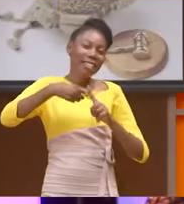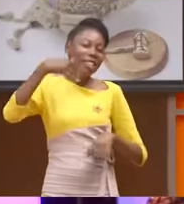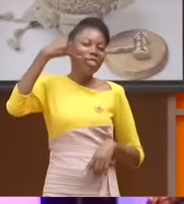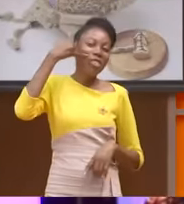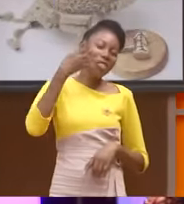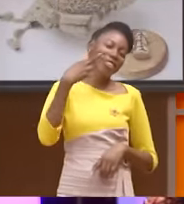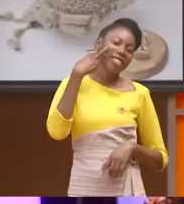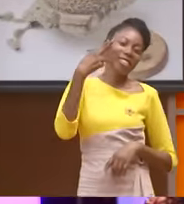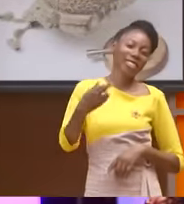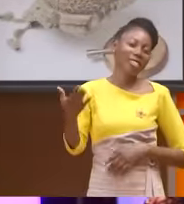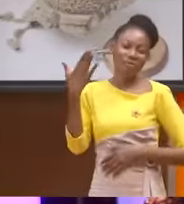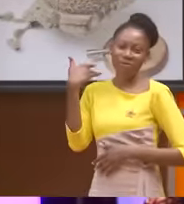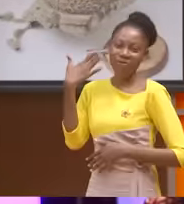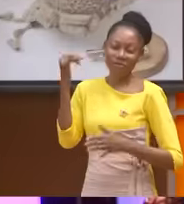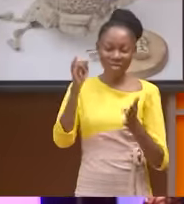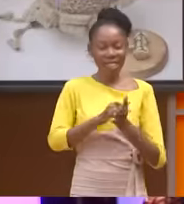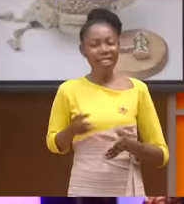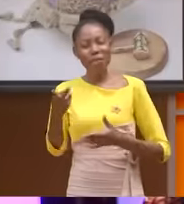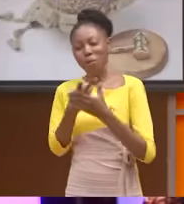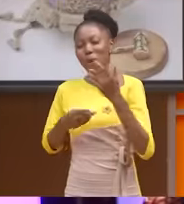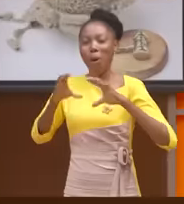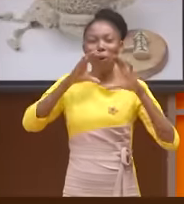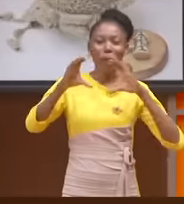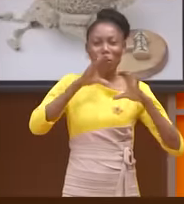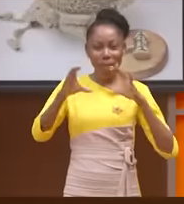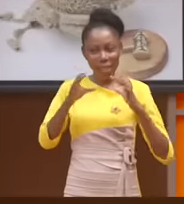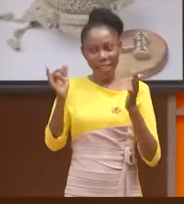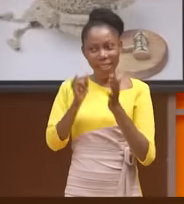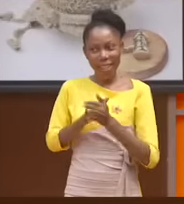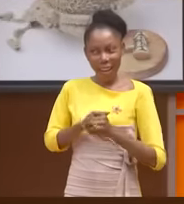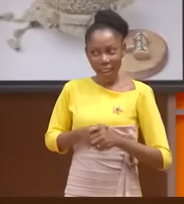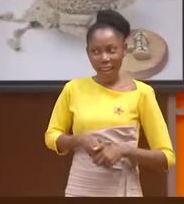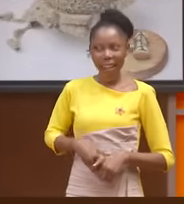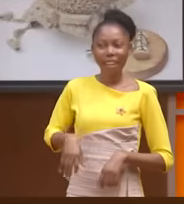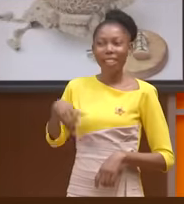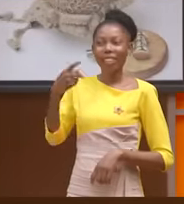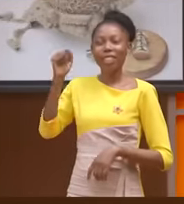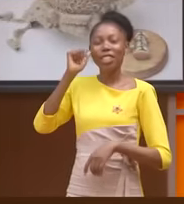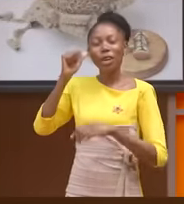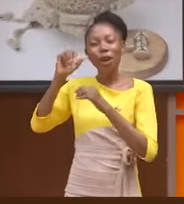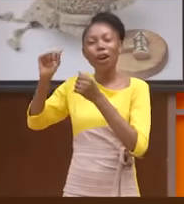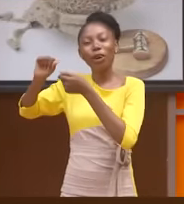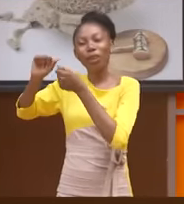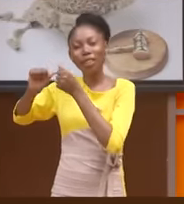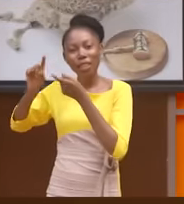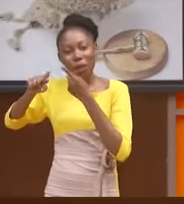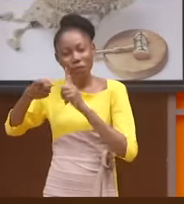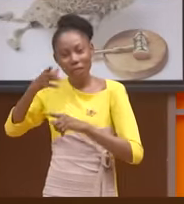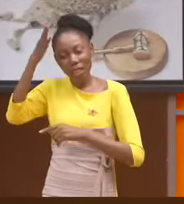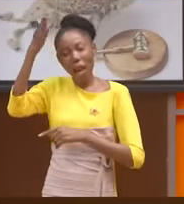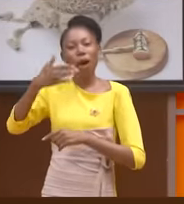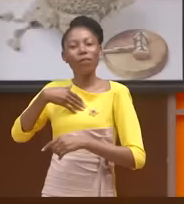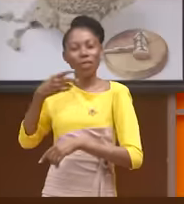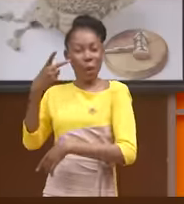will see it there, where they were communicating. This is a lady he impregnated before getting married to me. And he abandoned that child.